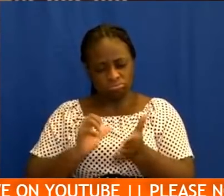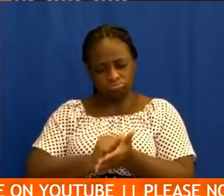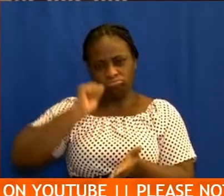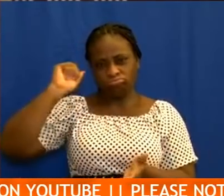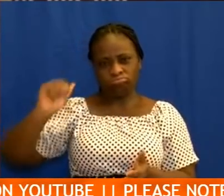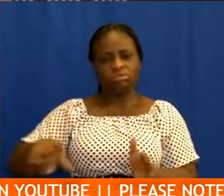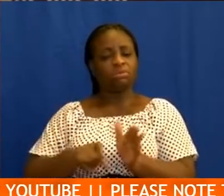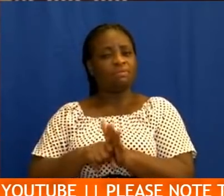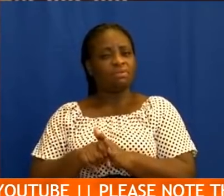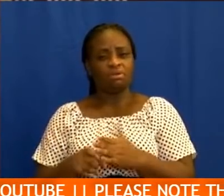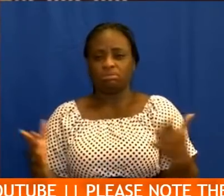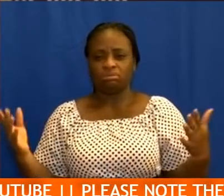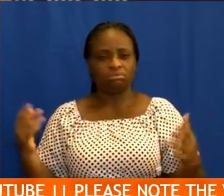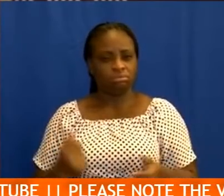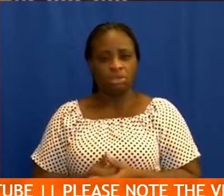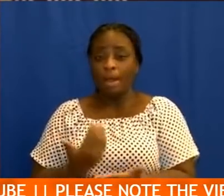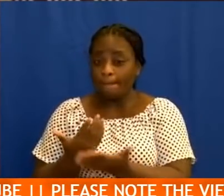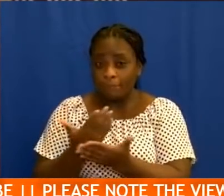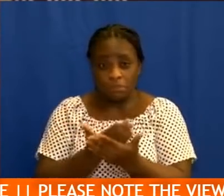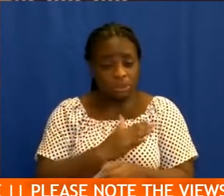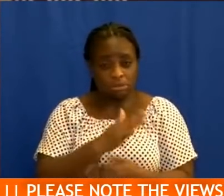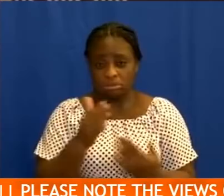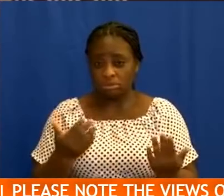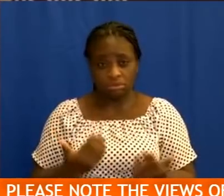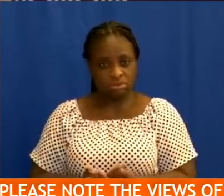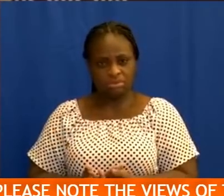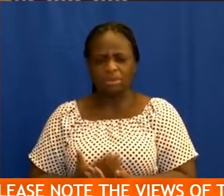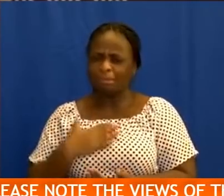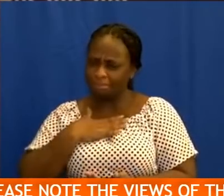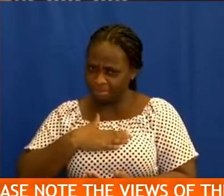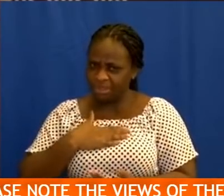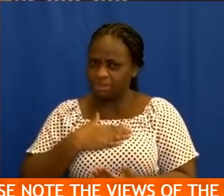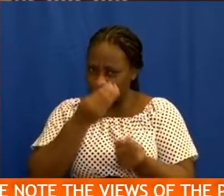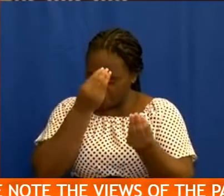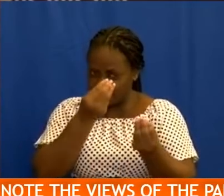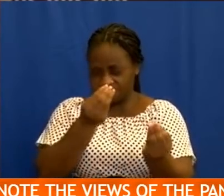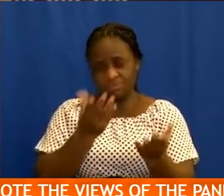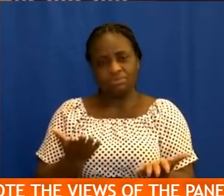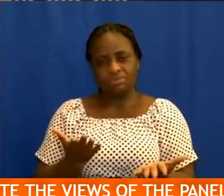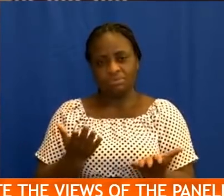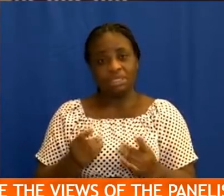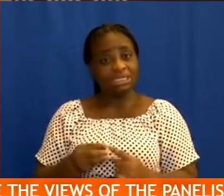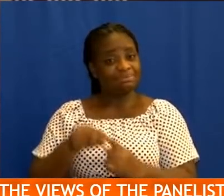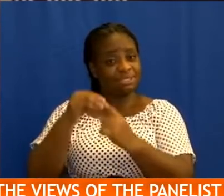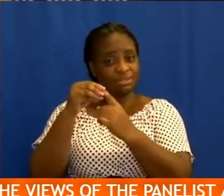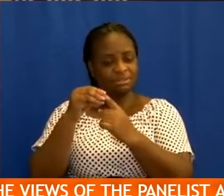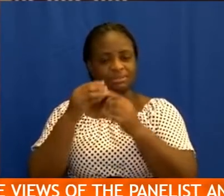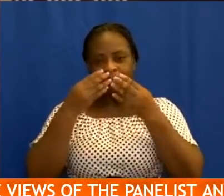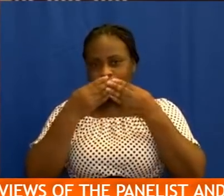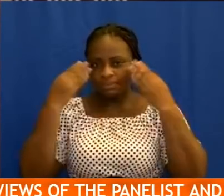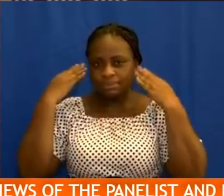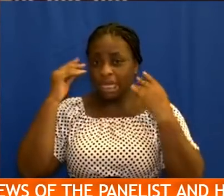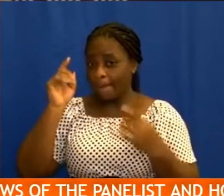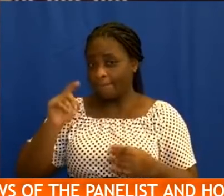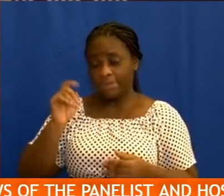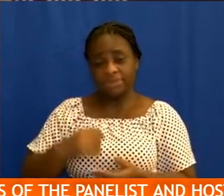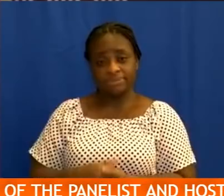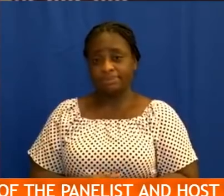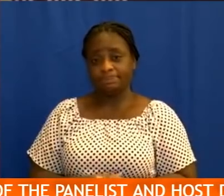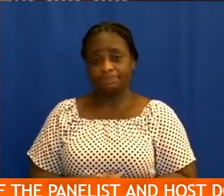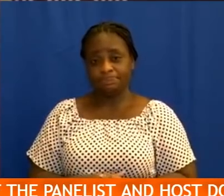pam yare ifri asase so nti mesrem mundi sise no so ni titru mo se mas